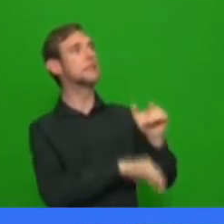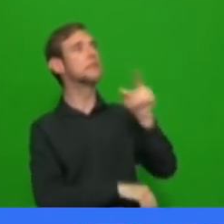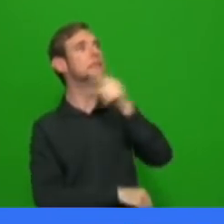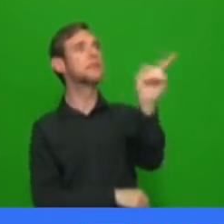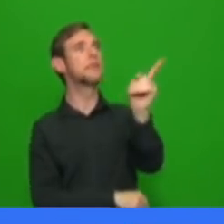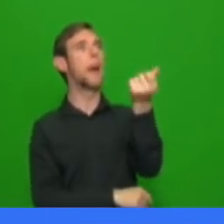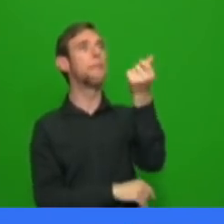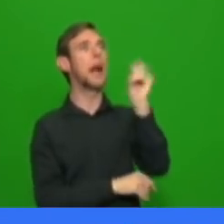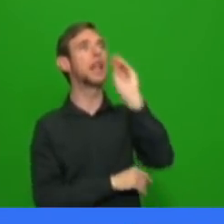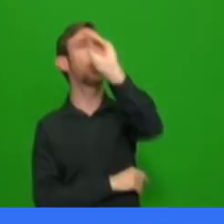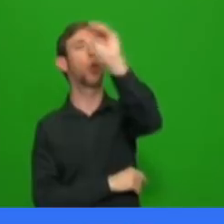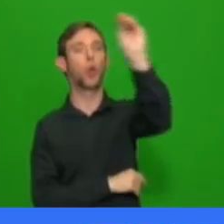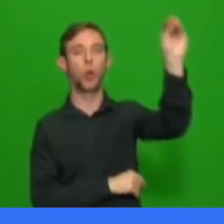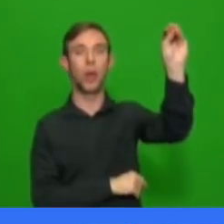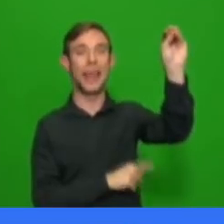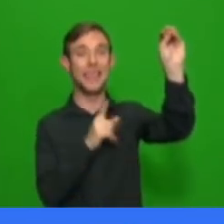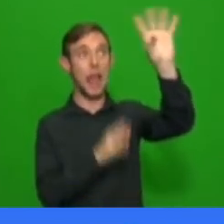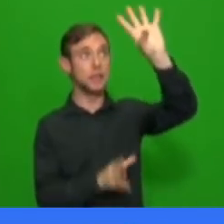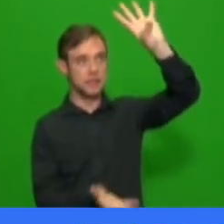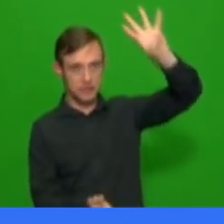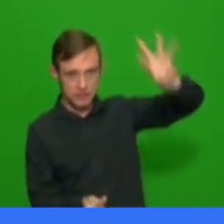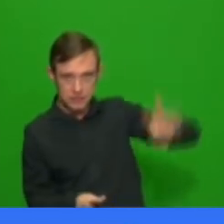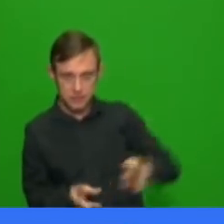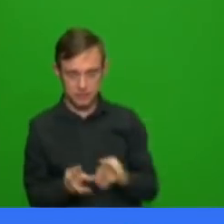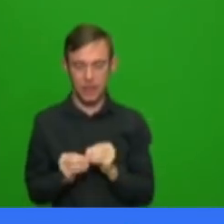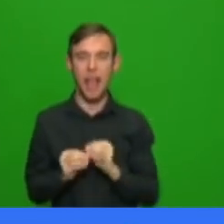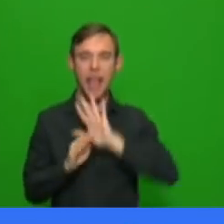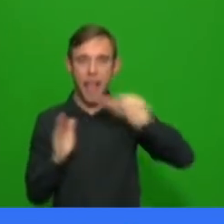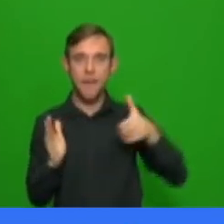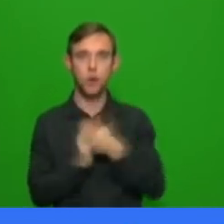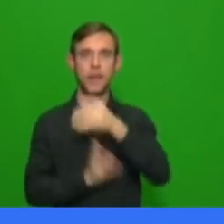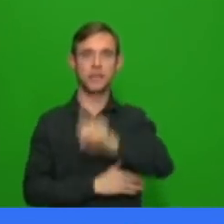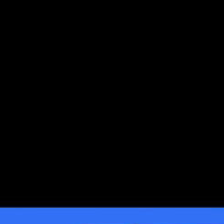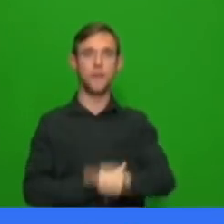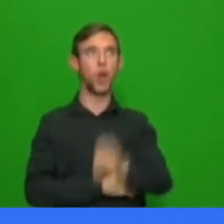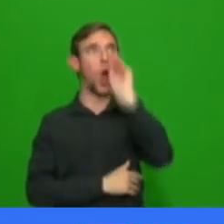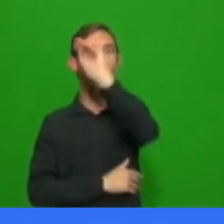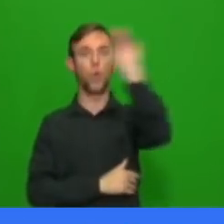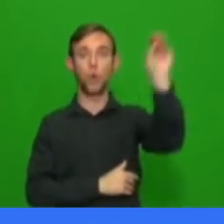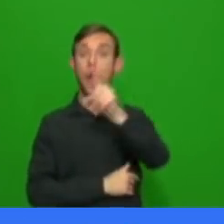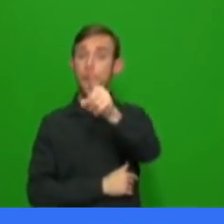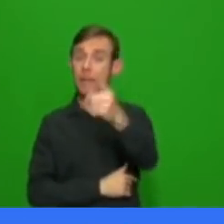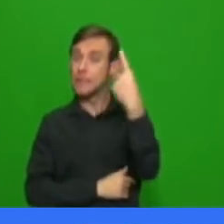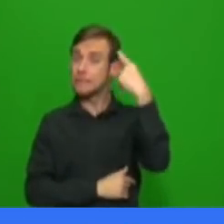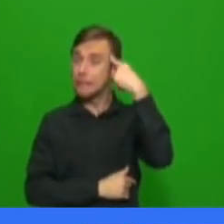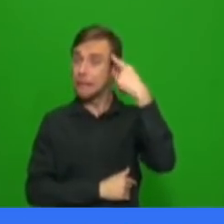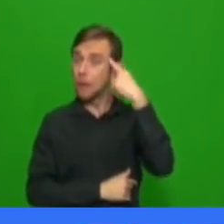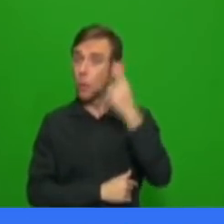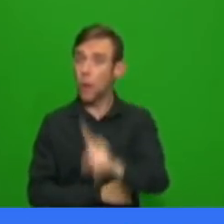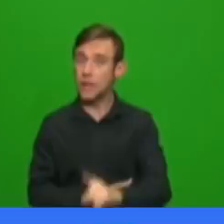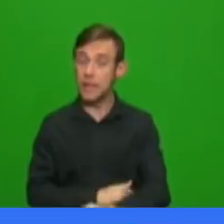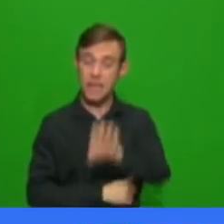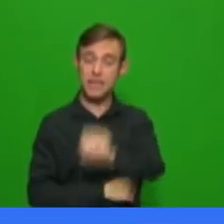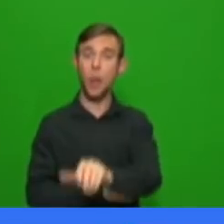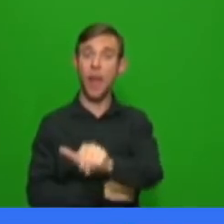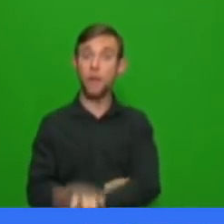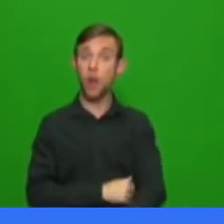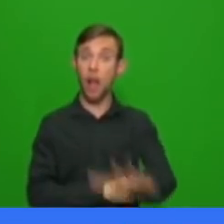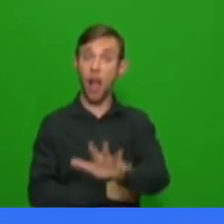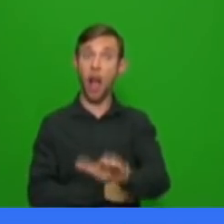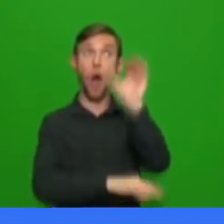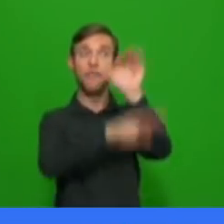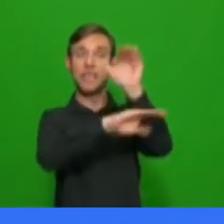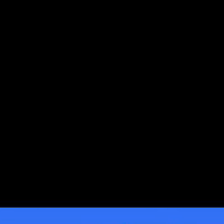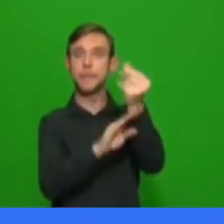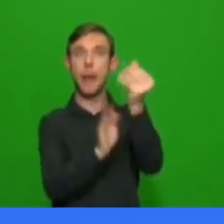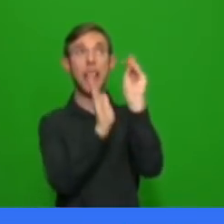all of South Africa's foreign debt, and they forget that a big portion actually of South Africa's foreign debt